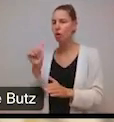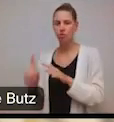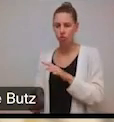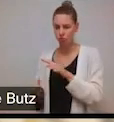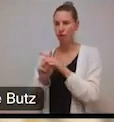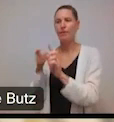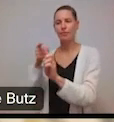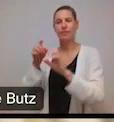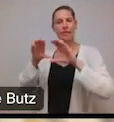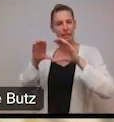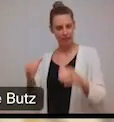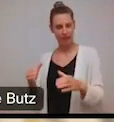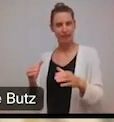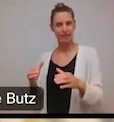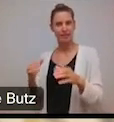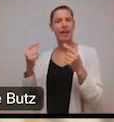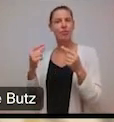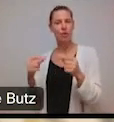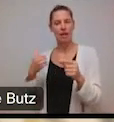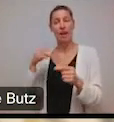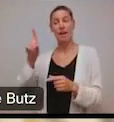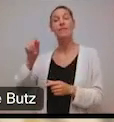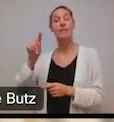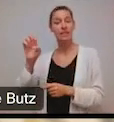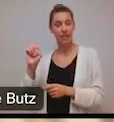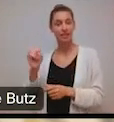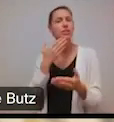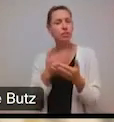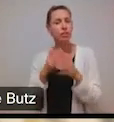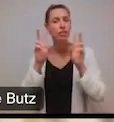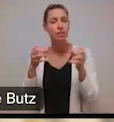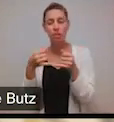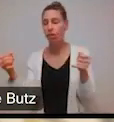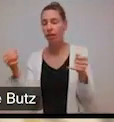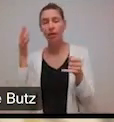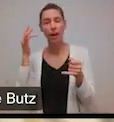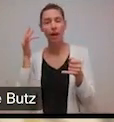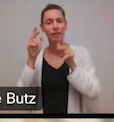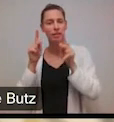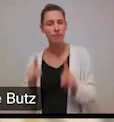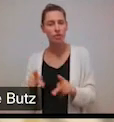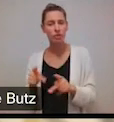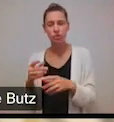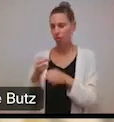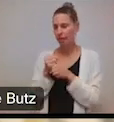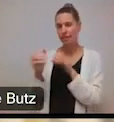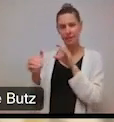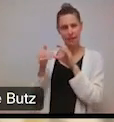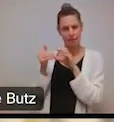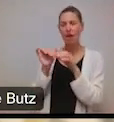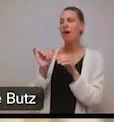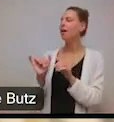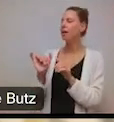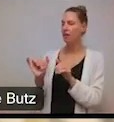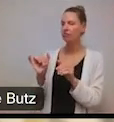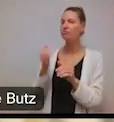date. That's a very good subject line because it gives the recipient just enough information so they can kind of